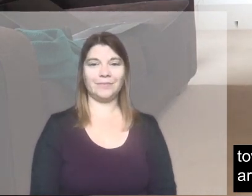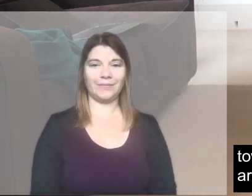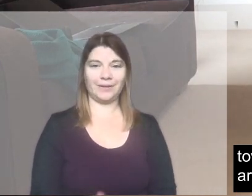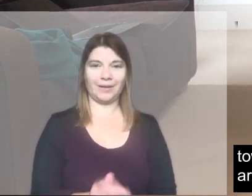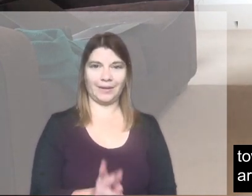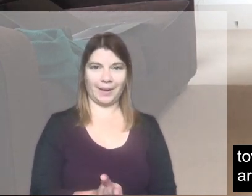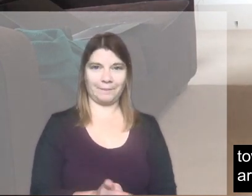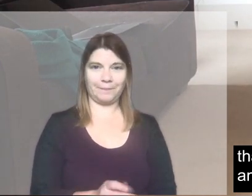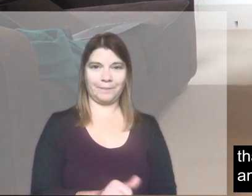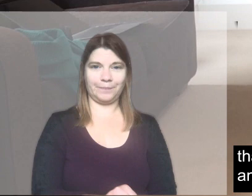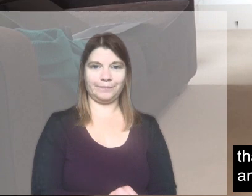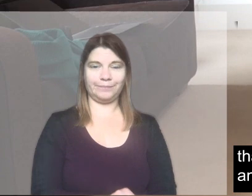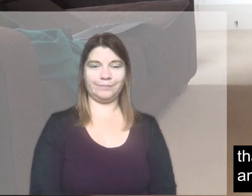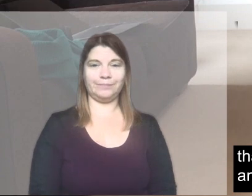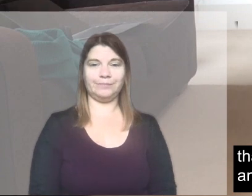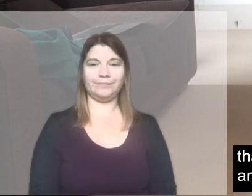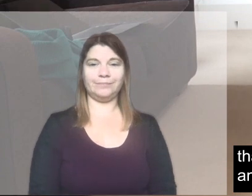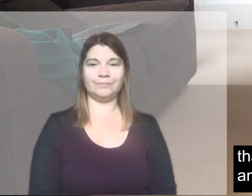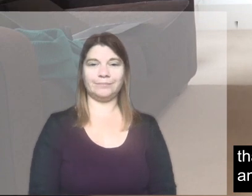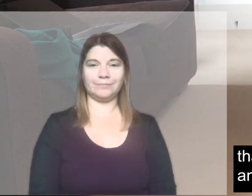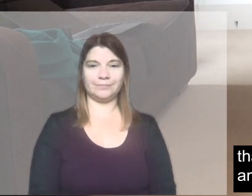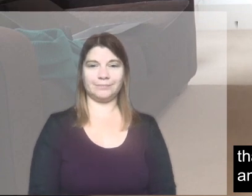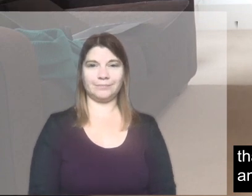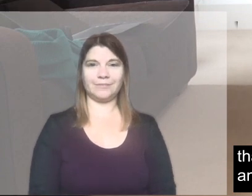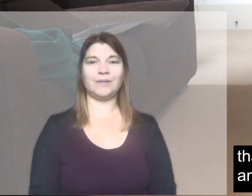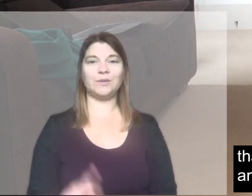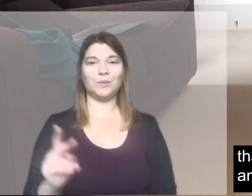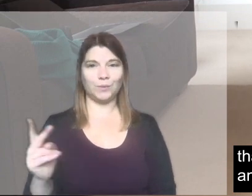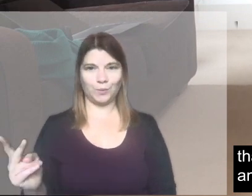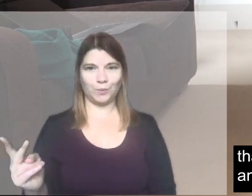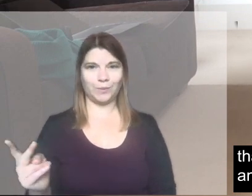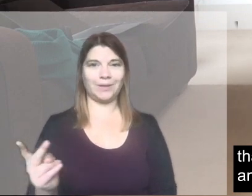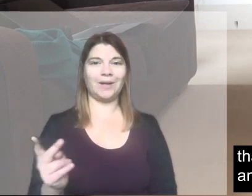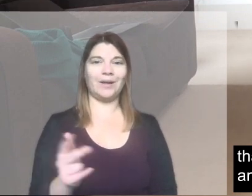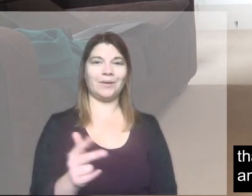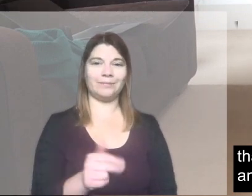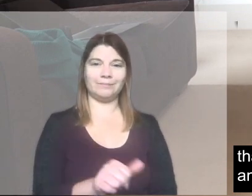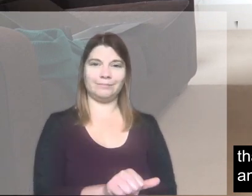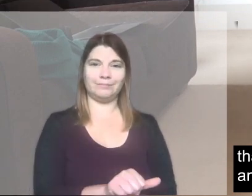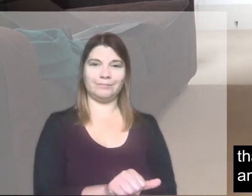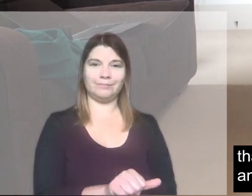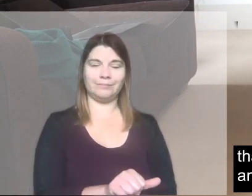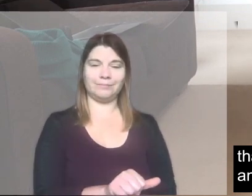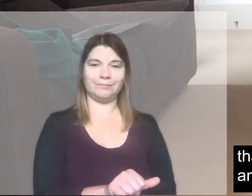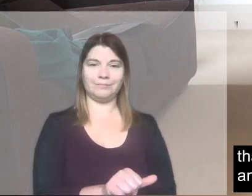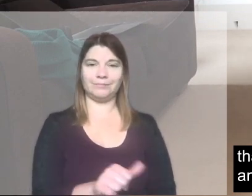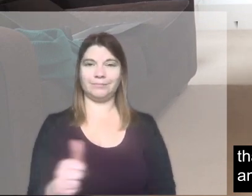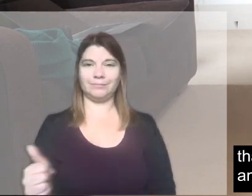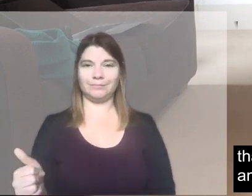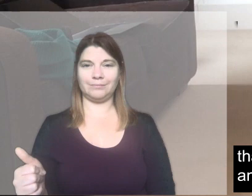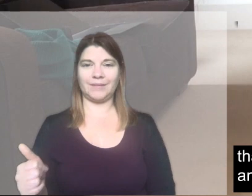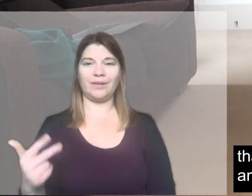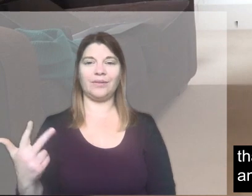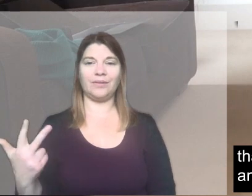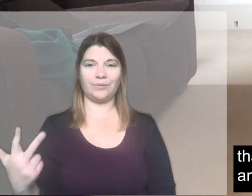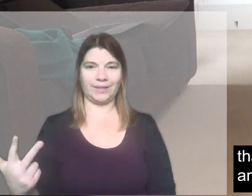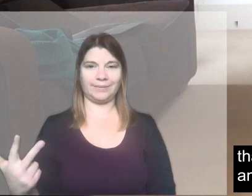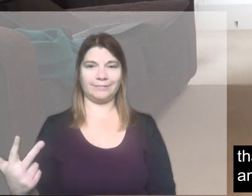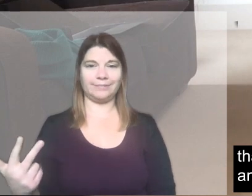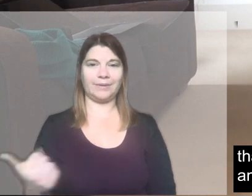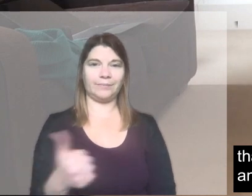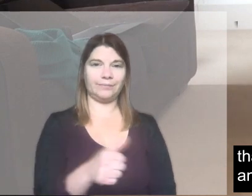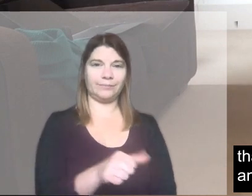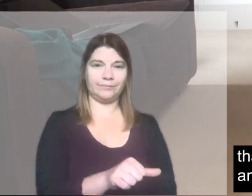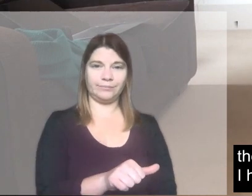arm towards the right knee. That's one. Again, swing across and back, and right arm swings